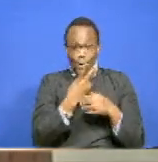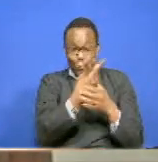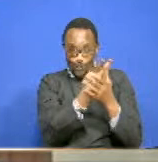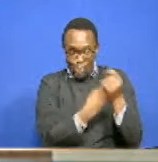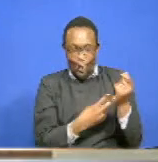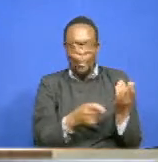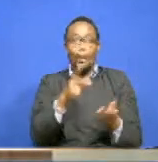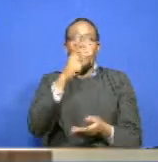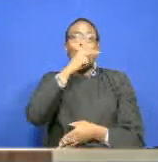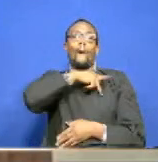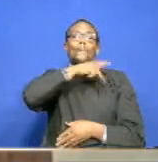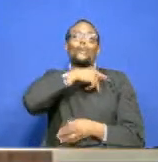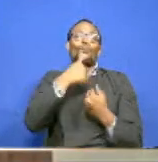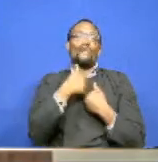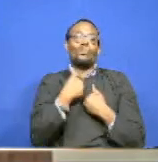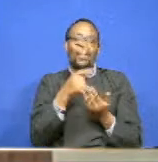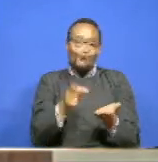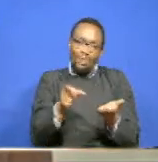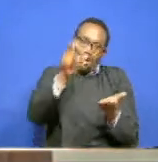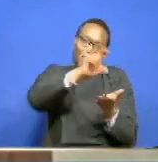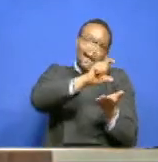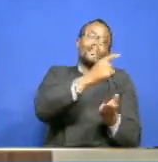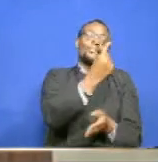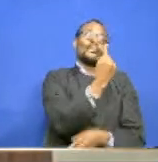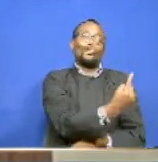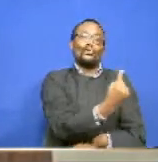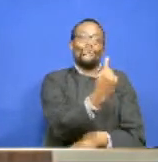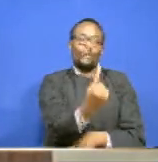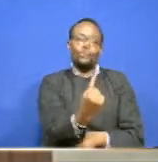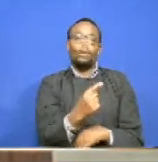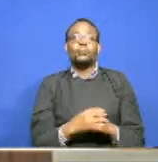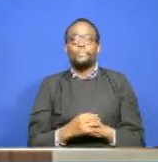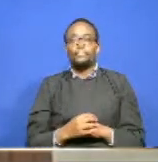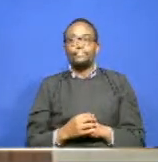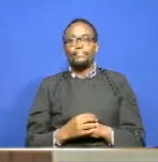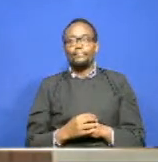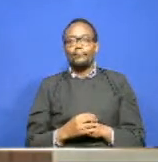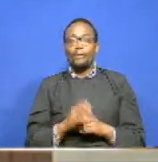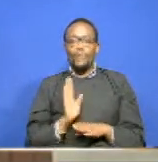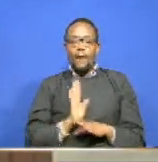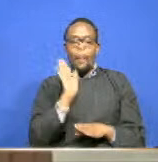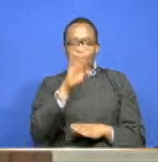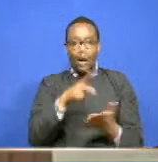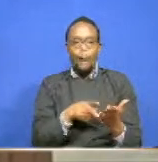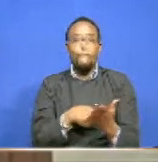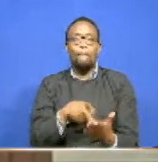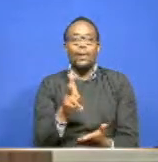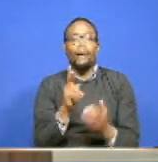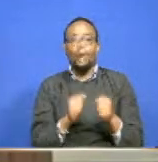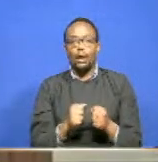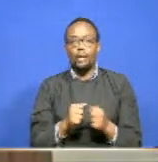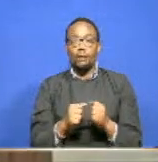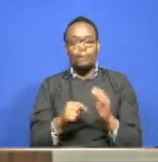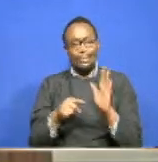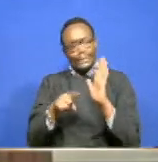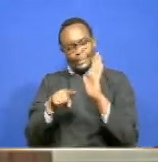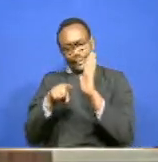to be increased to the measure they gave to the owner of the talents. Negative